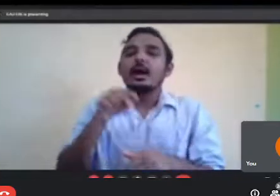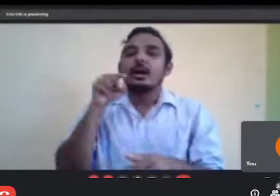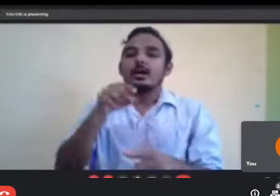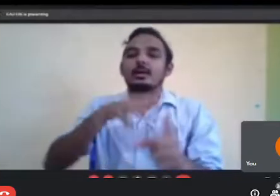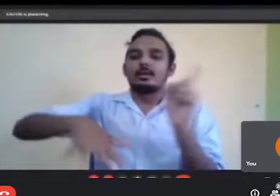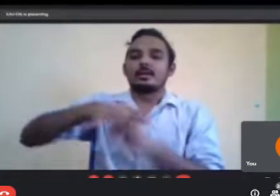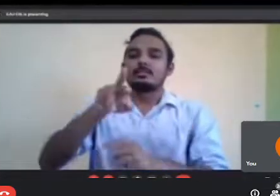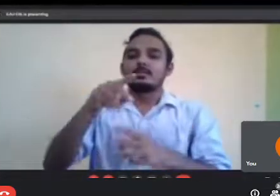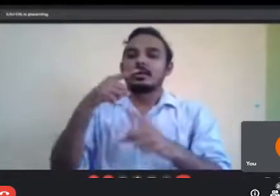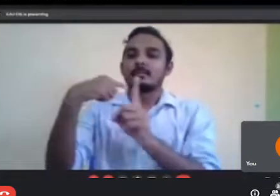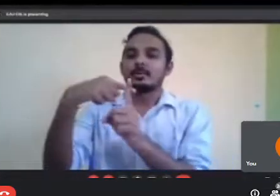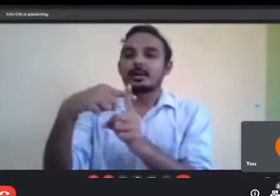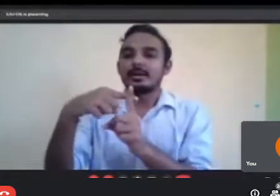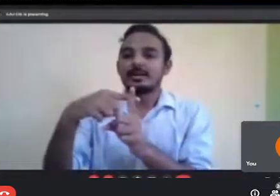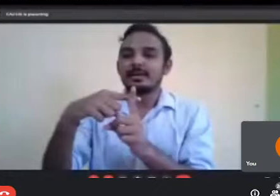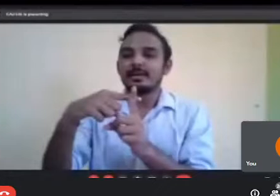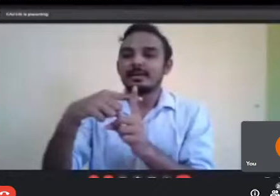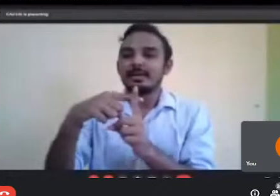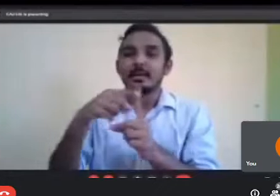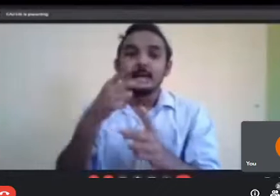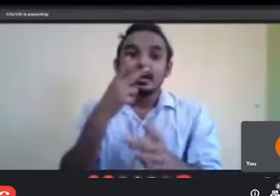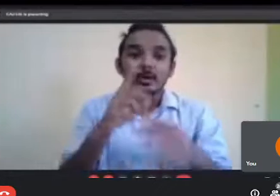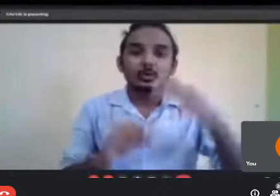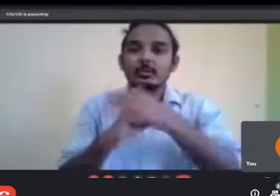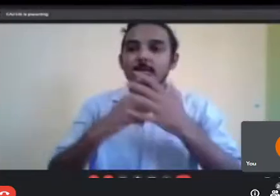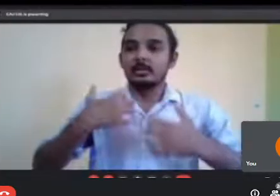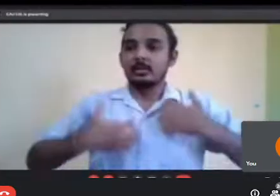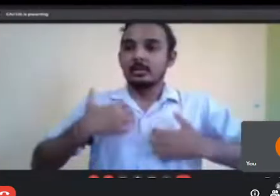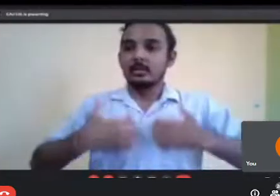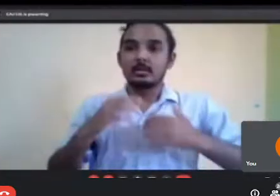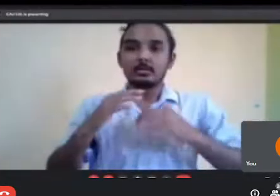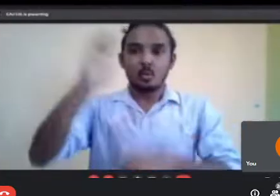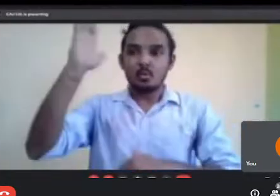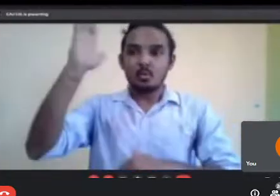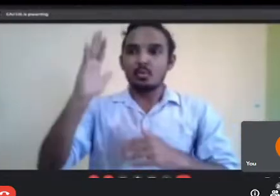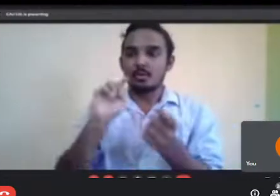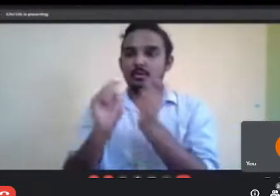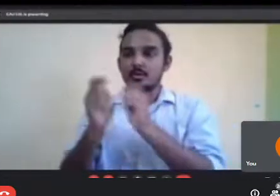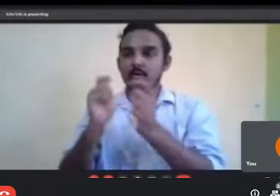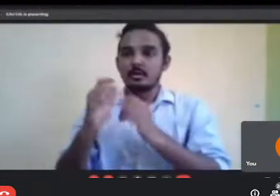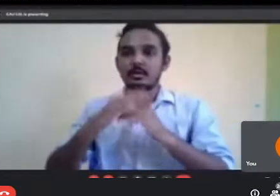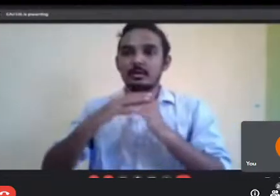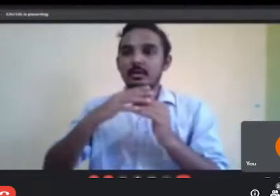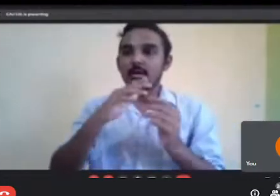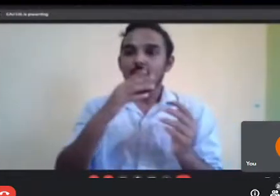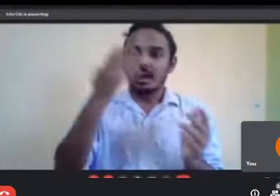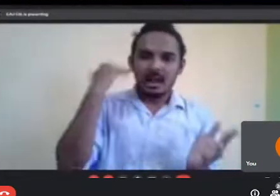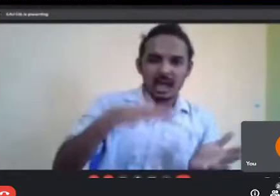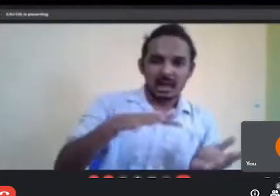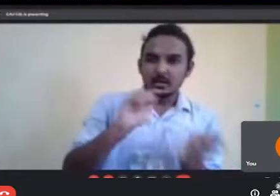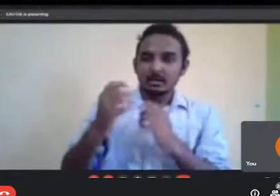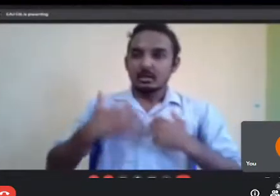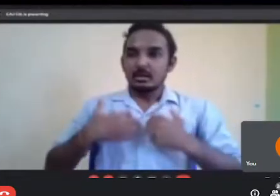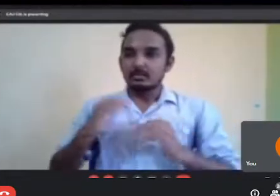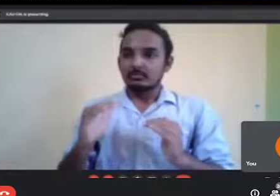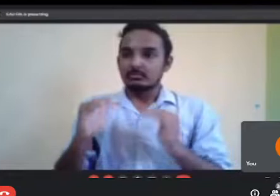in their levels of involvement and achievement? That we are giving them a deaf-friendly environment. They're more